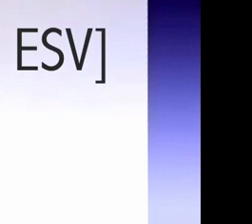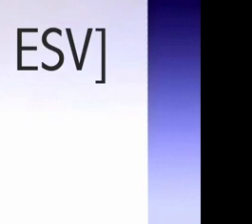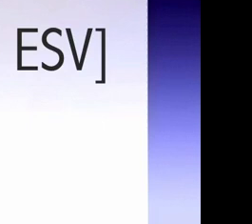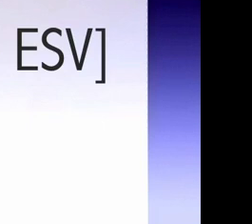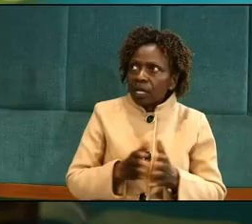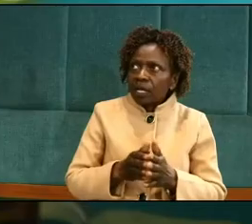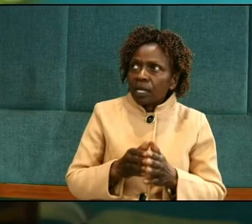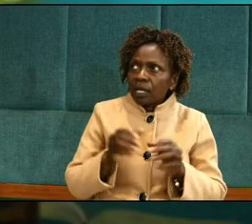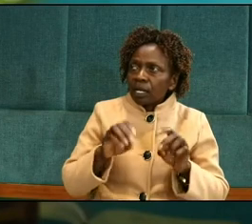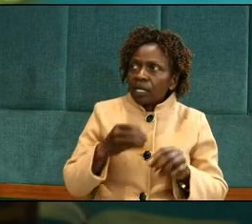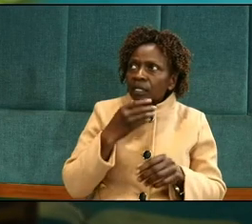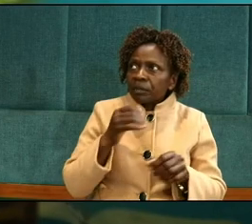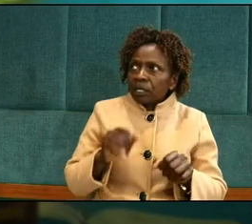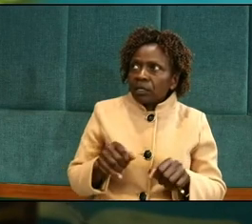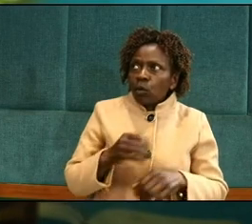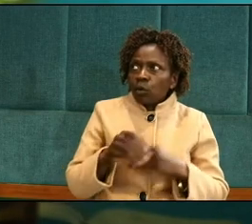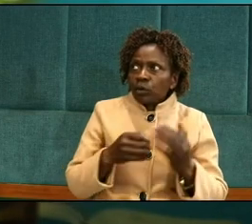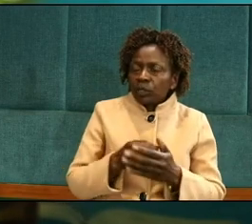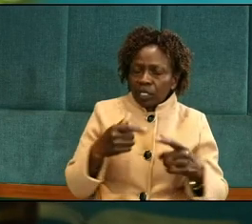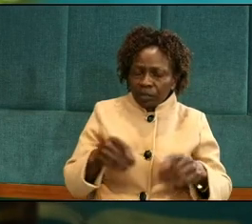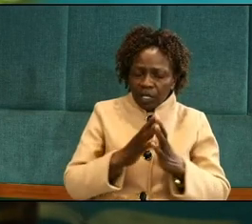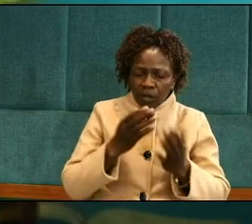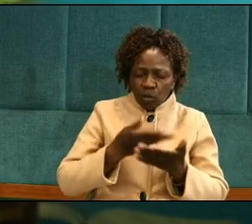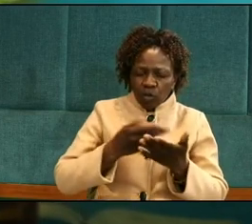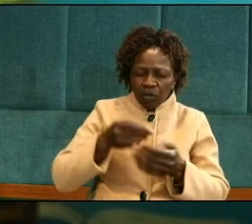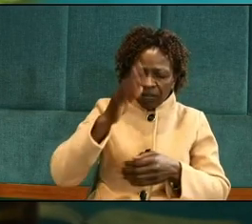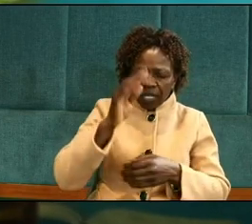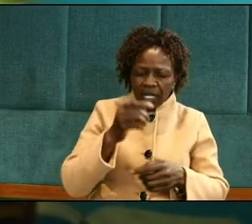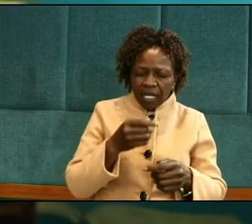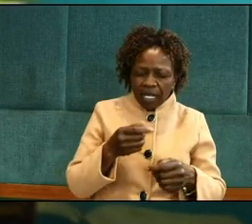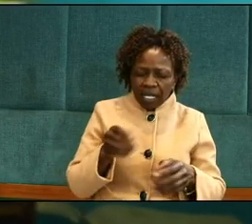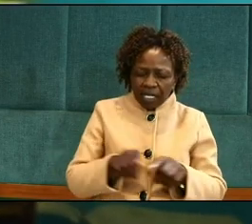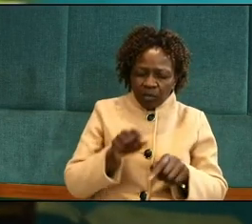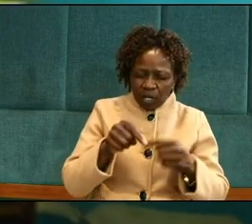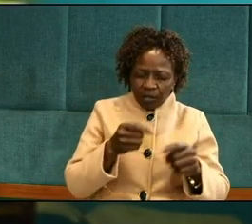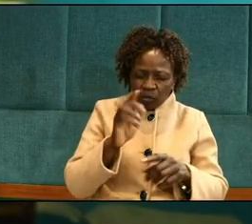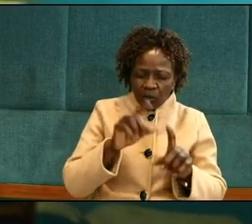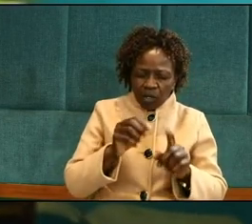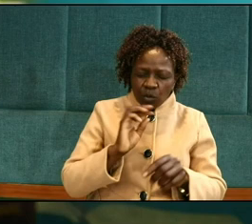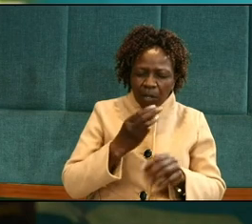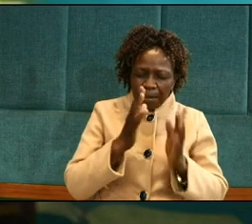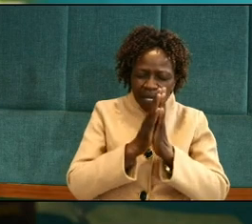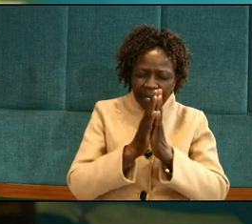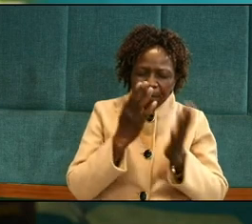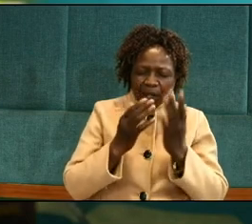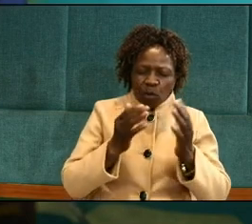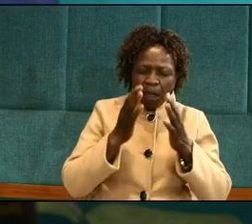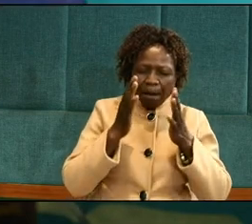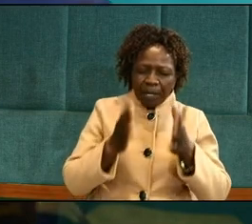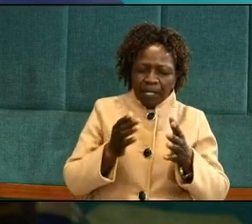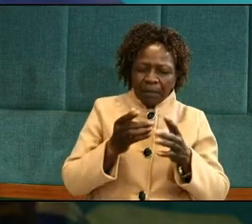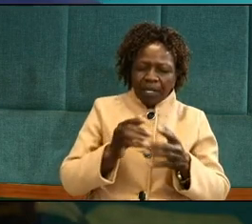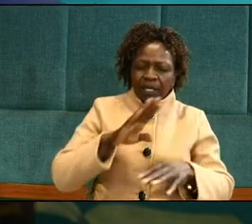adulterous." Let us pray together. Holy Father, as we come to your word, we pray, may your grace